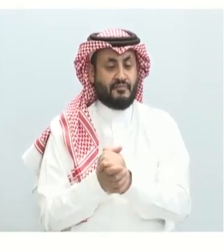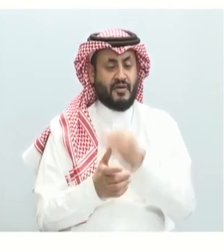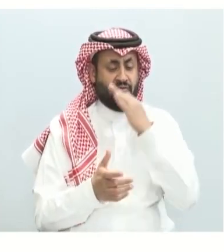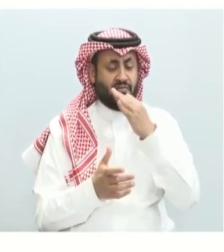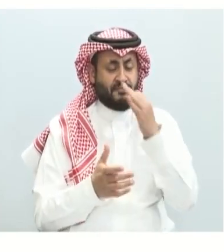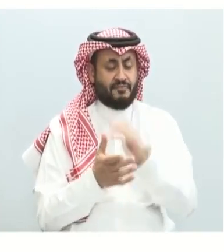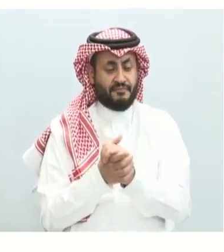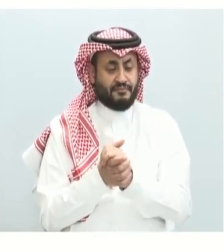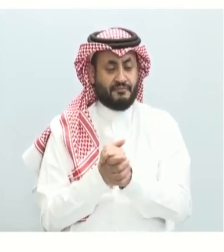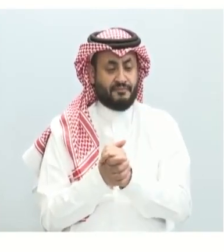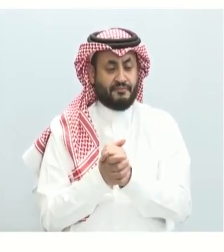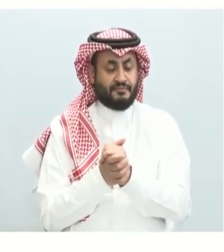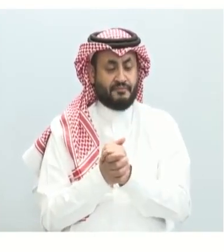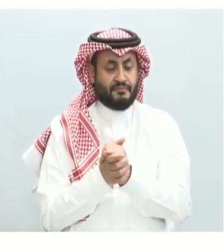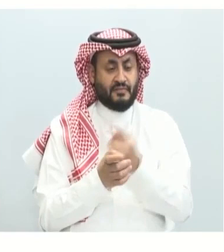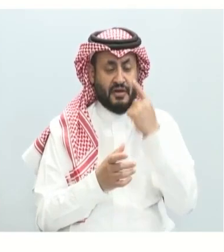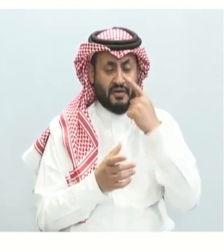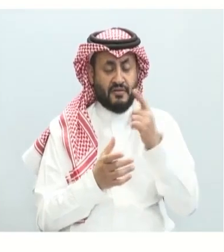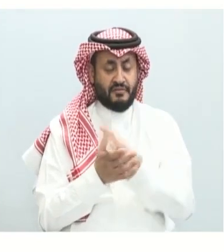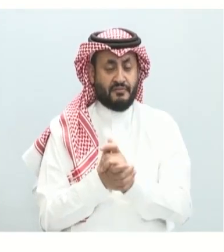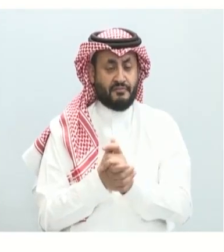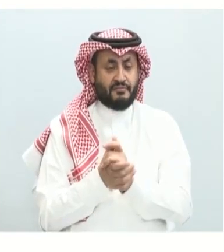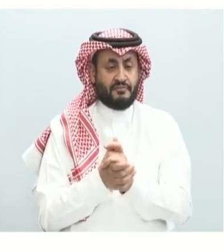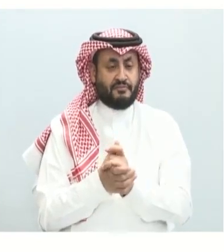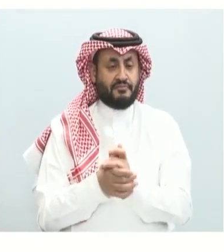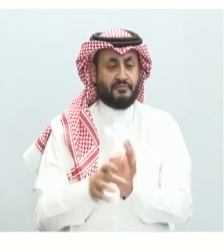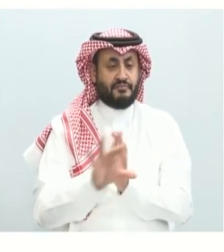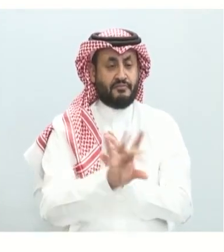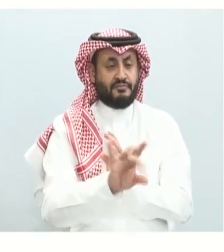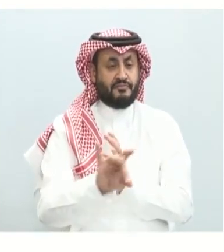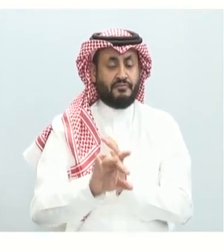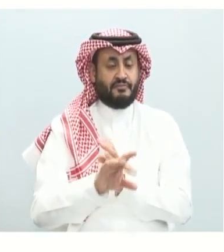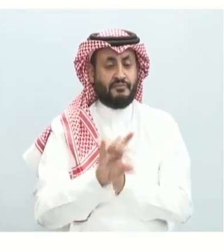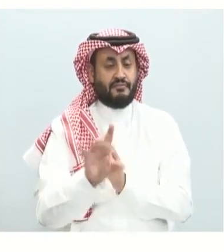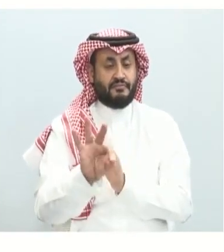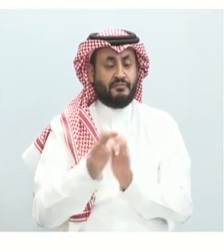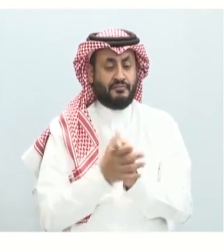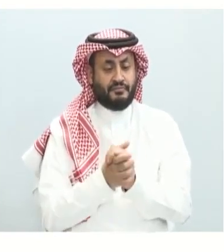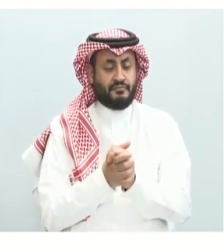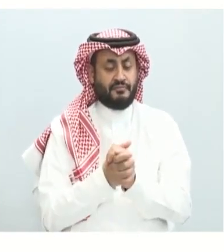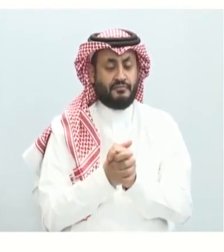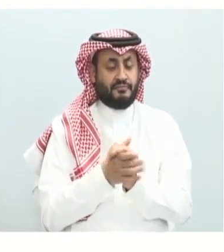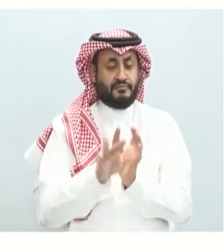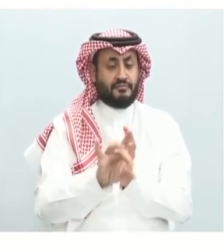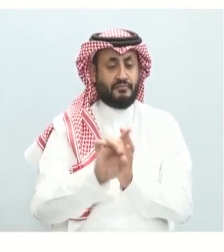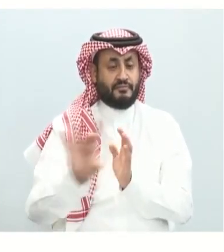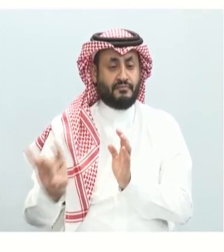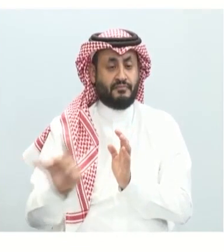called the phonics lesson that can be seen on pages 88 and 89. Our goal